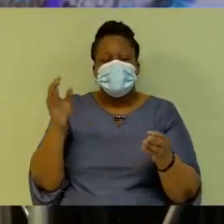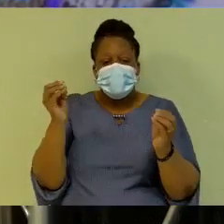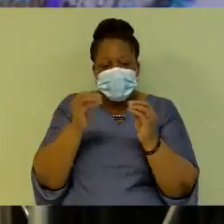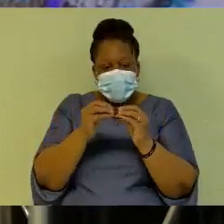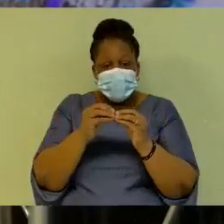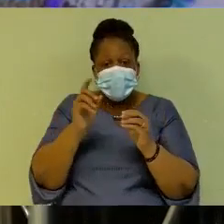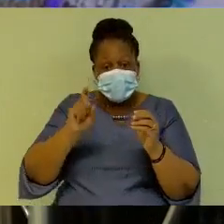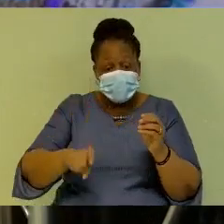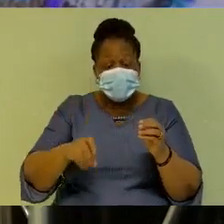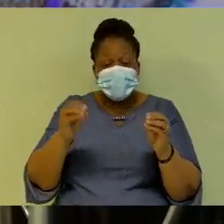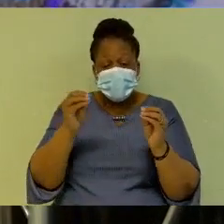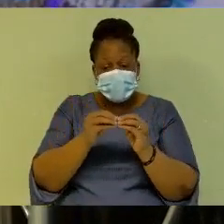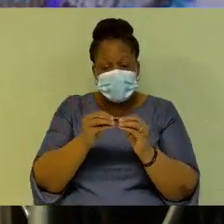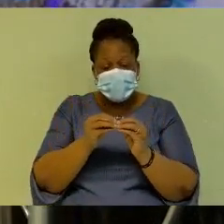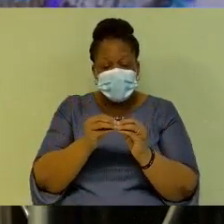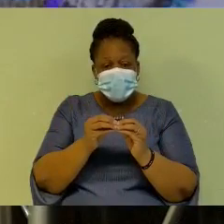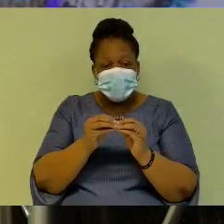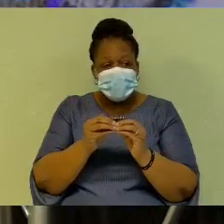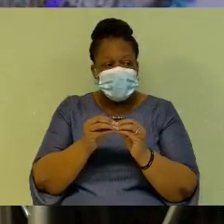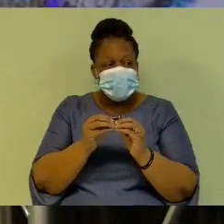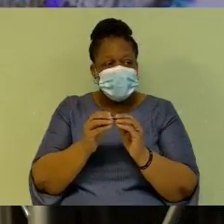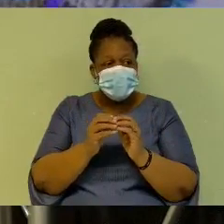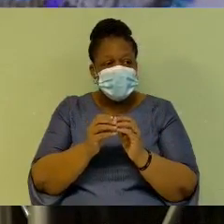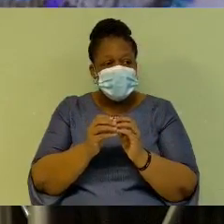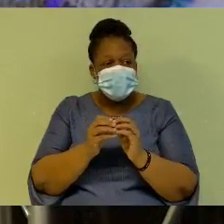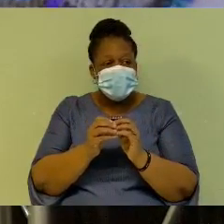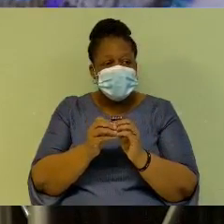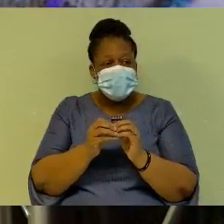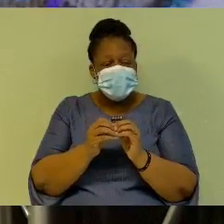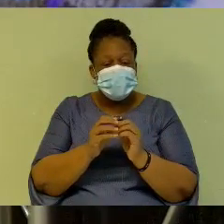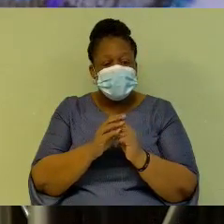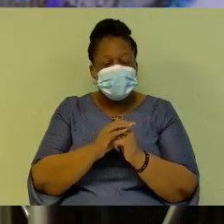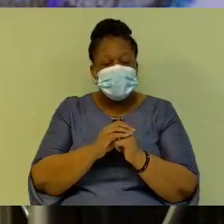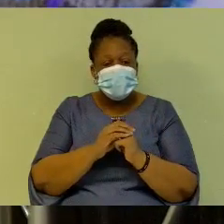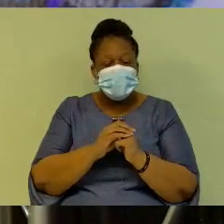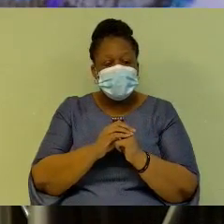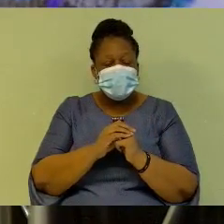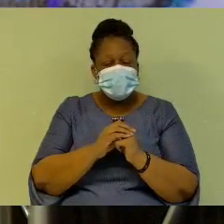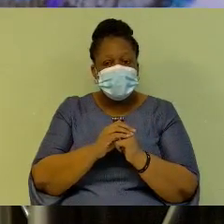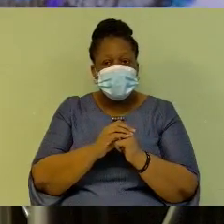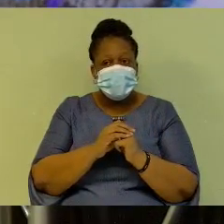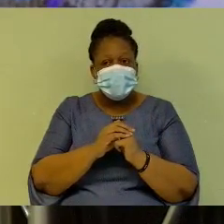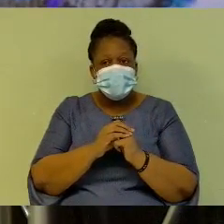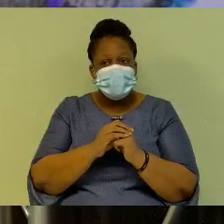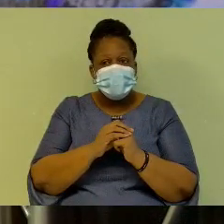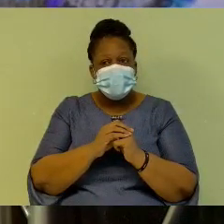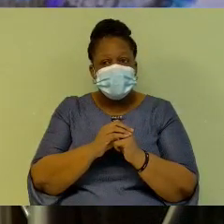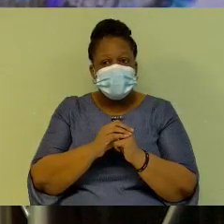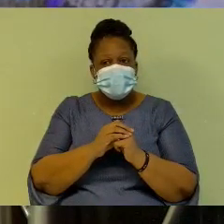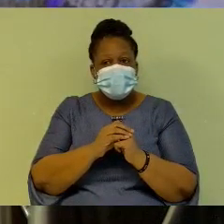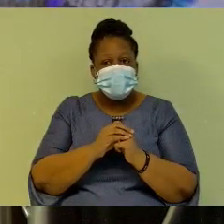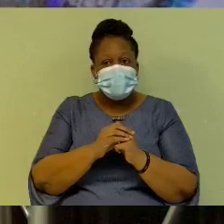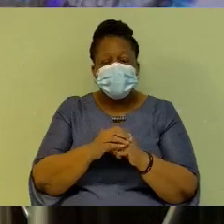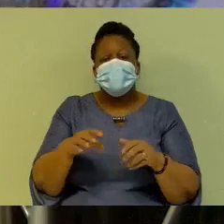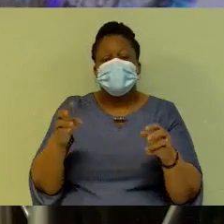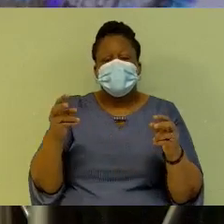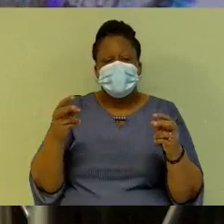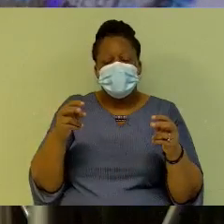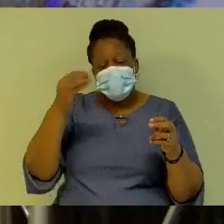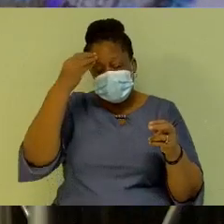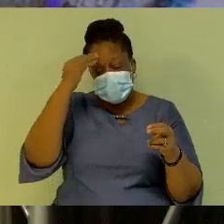of the International Council of Nurses, the ICN, Mr. Howard Catton, in his International Nurses Day 2020